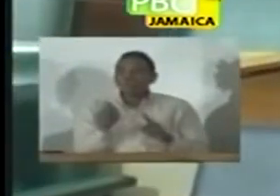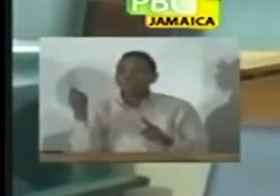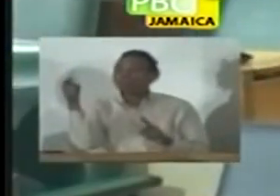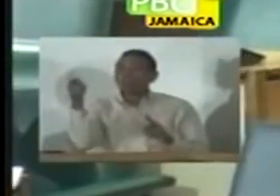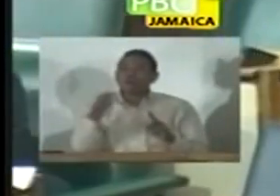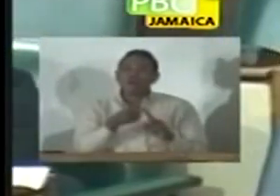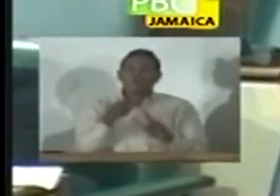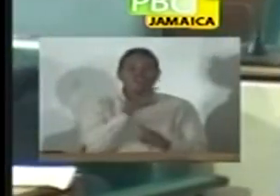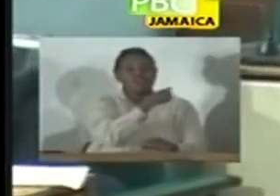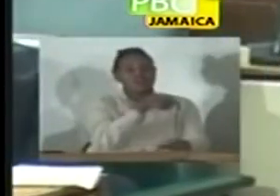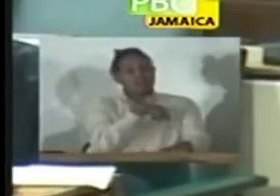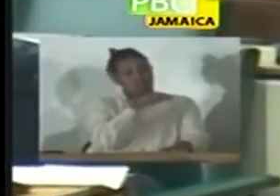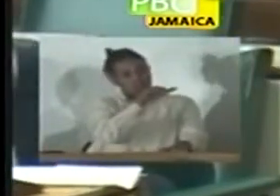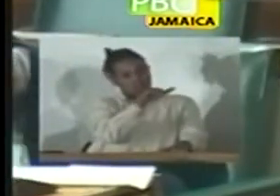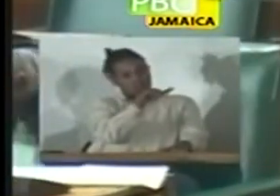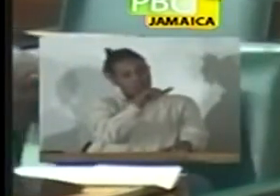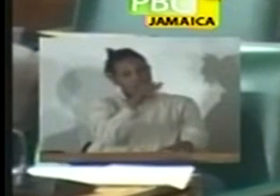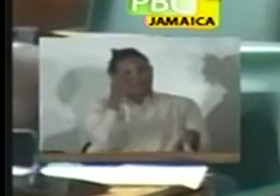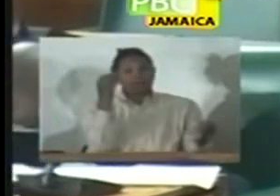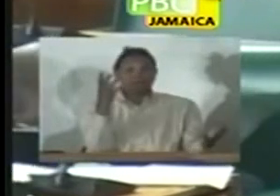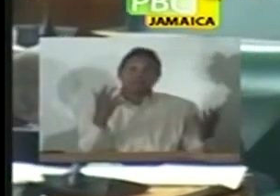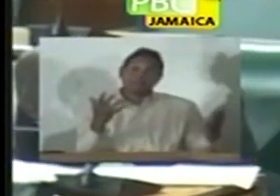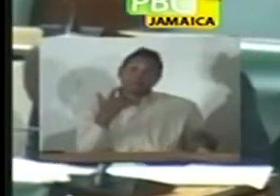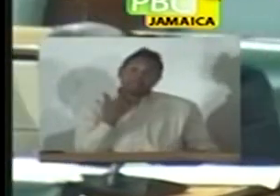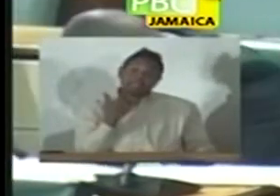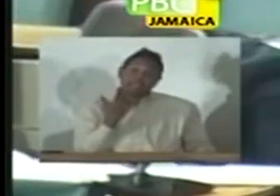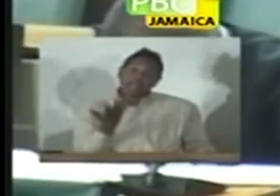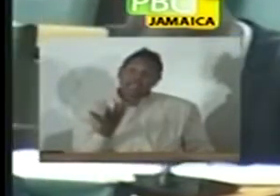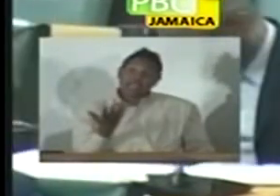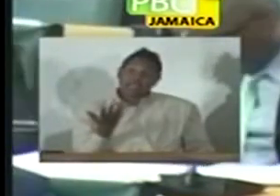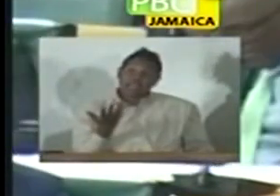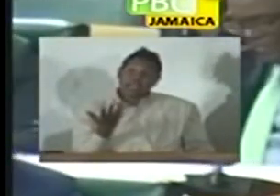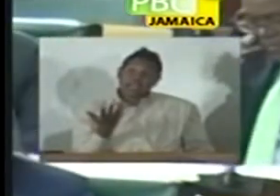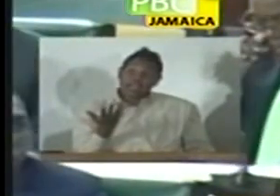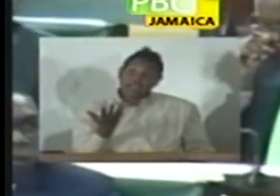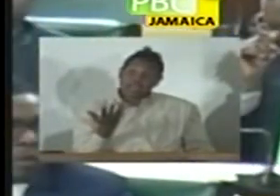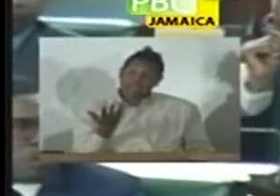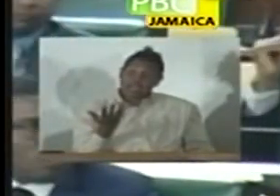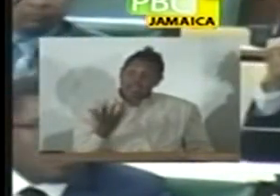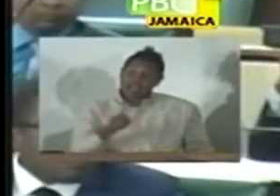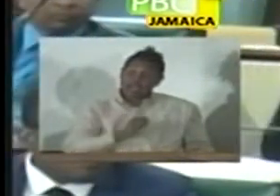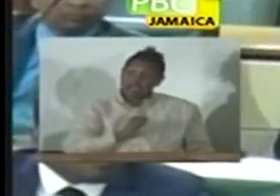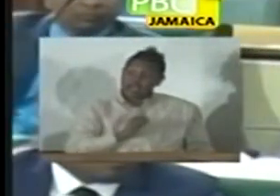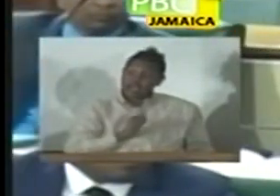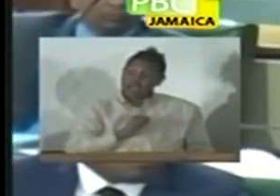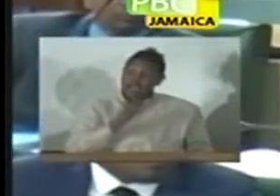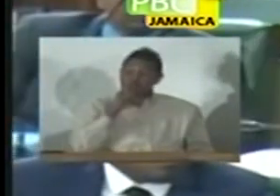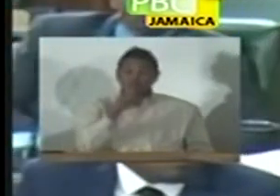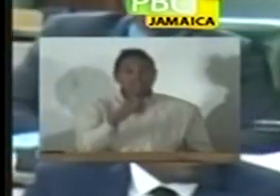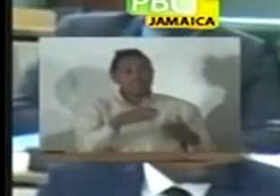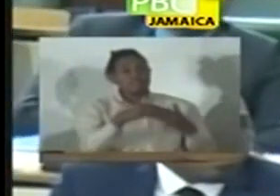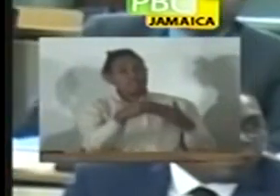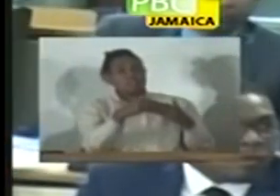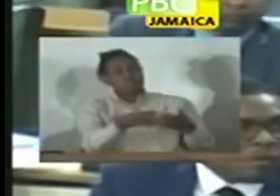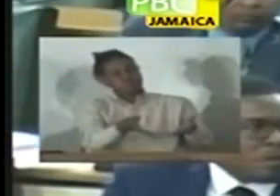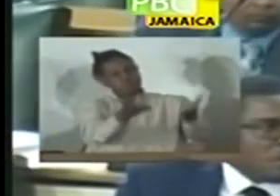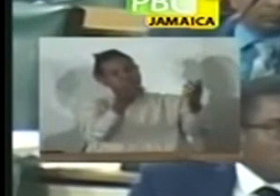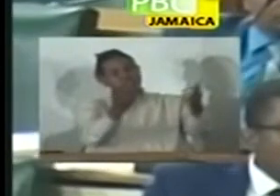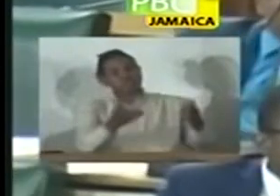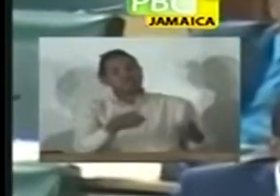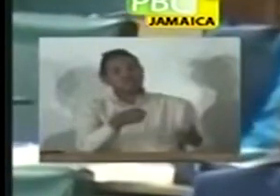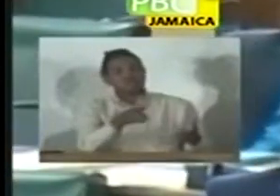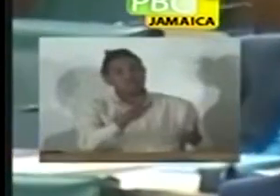I had occasion, and many may say, that I have been extremely lenient to bring to